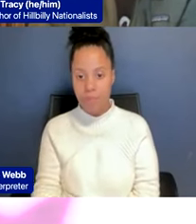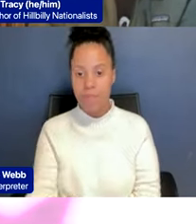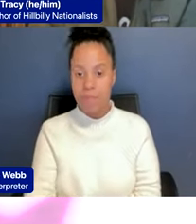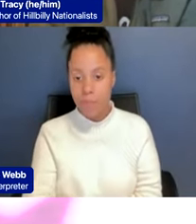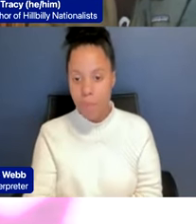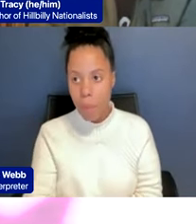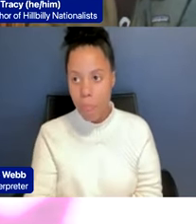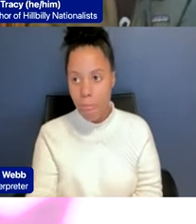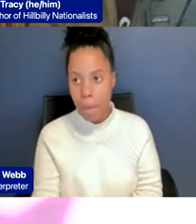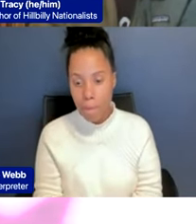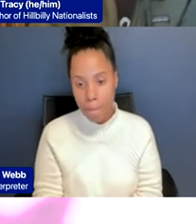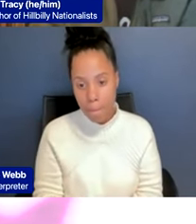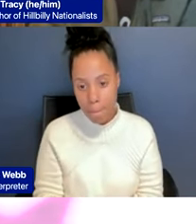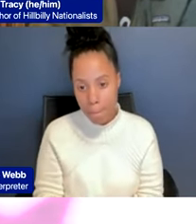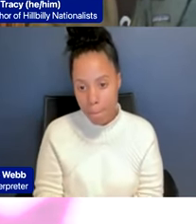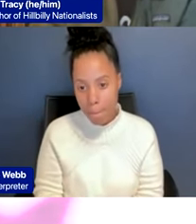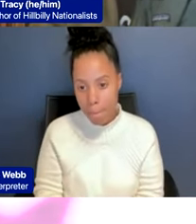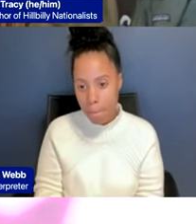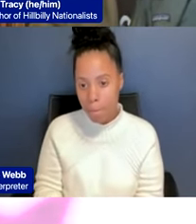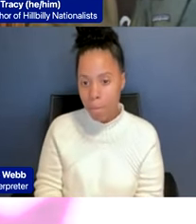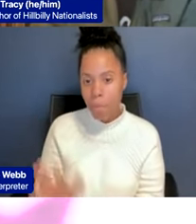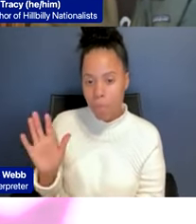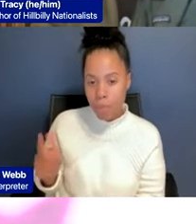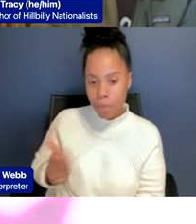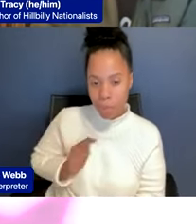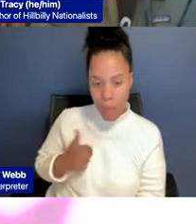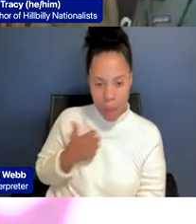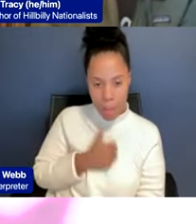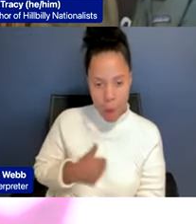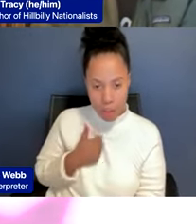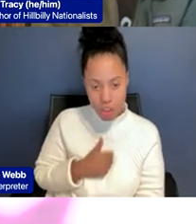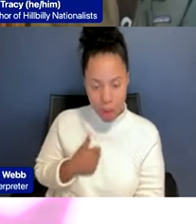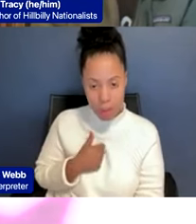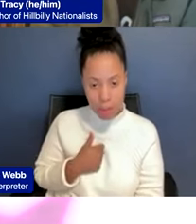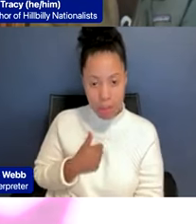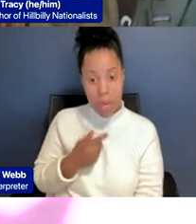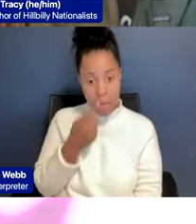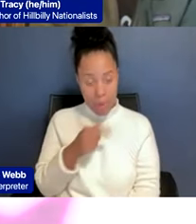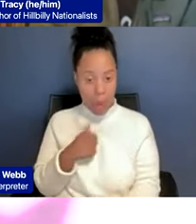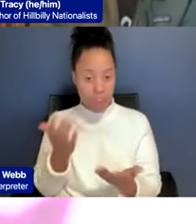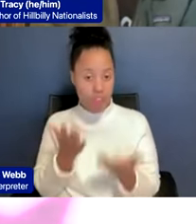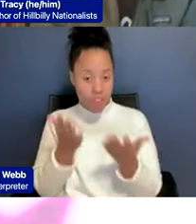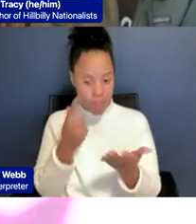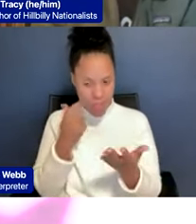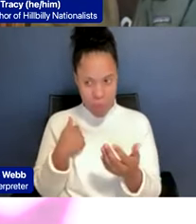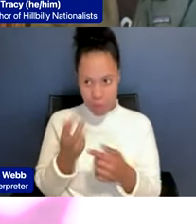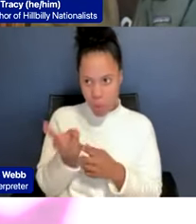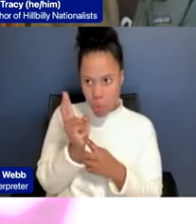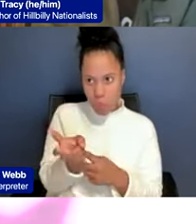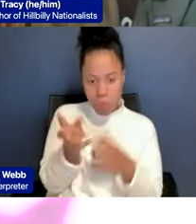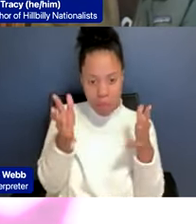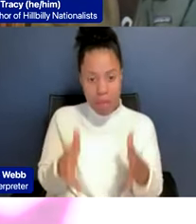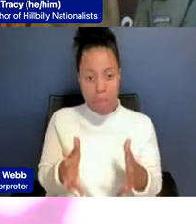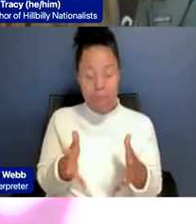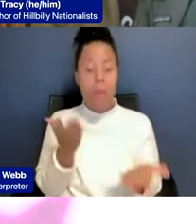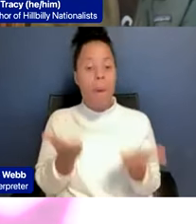Sorry, Kazembe, I apologize. Can I suggest, because we have two more minutes, can we like maybe officially close,